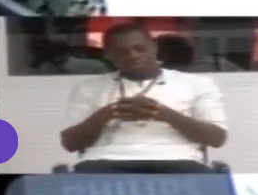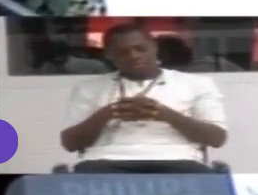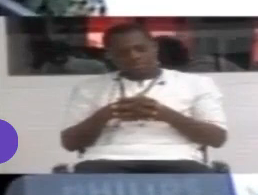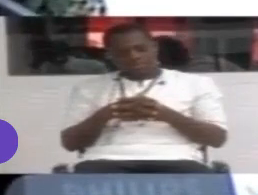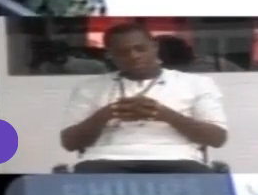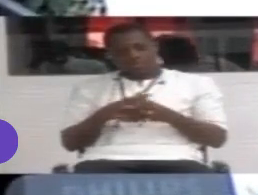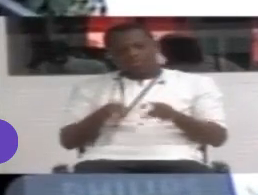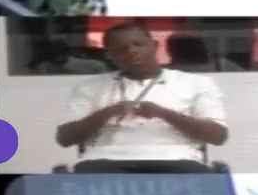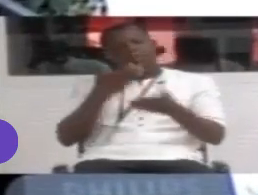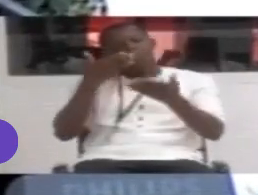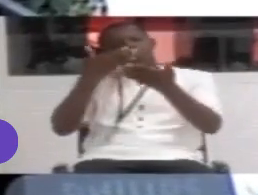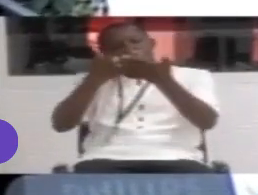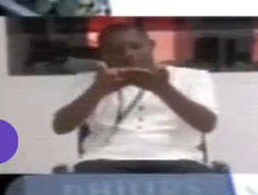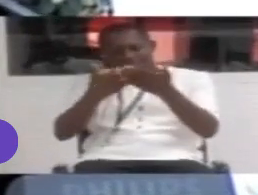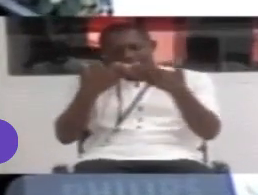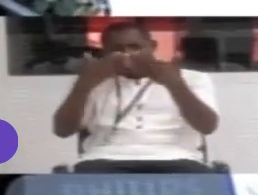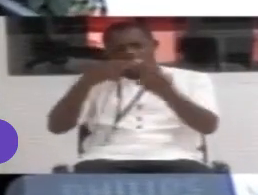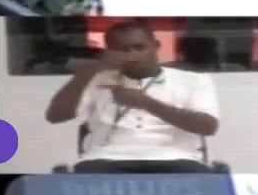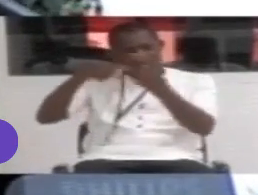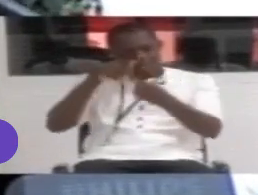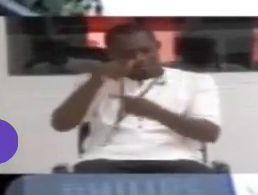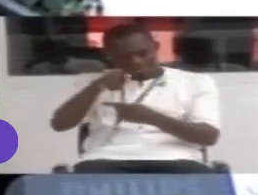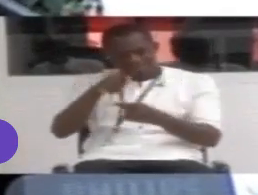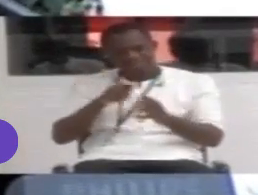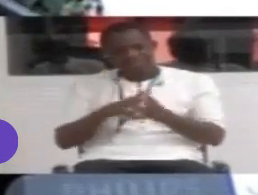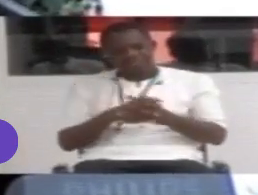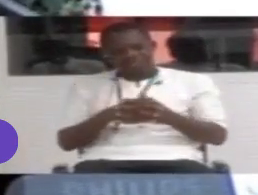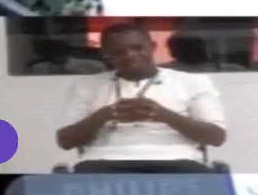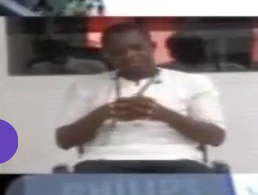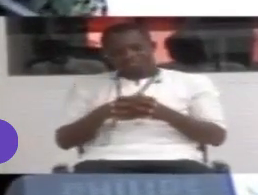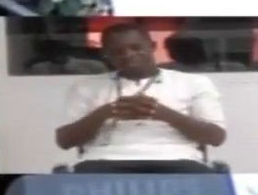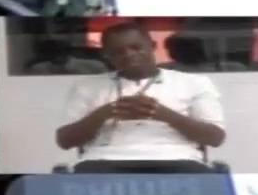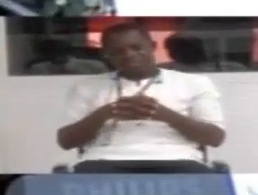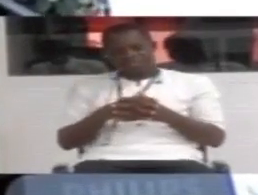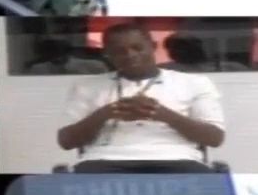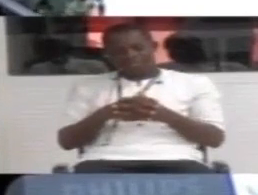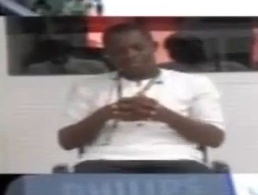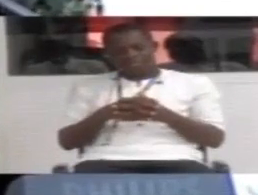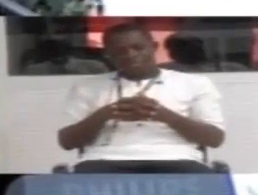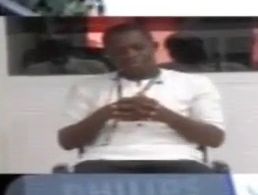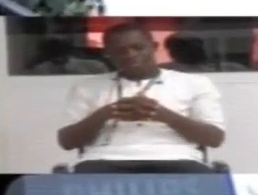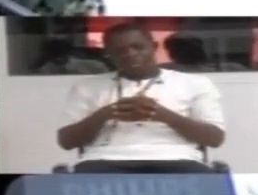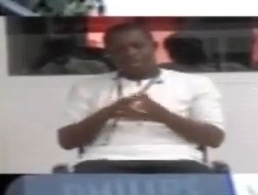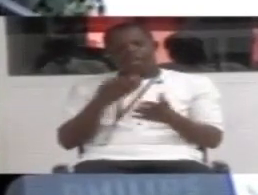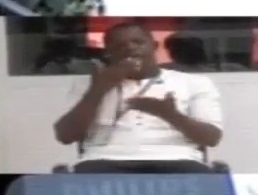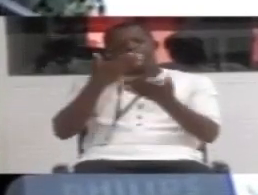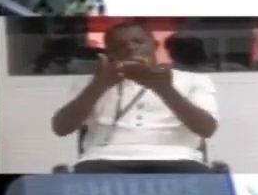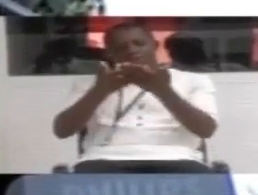Can you tell us about it? Legi ndax mën nga ñoo wax lolu naka la démé? And speak